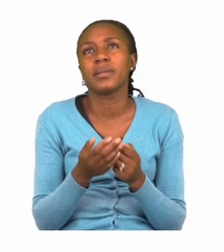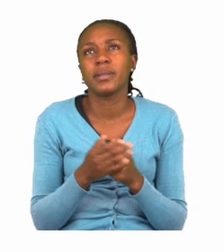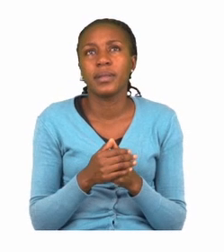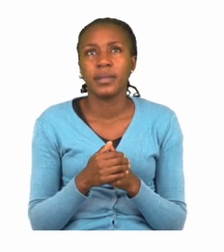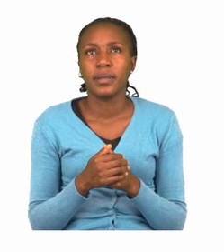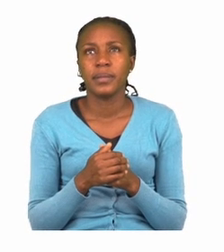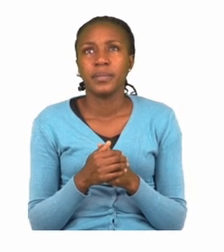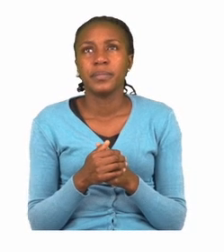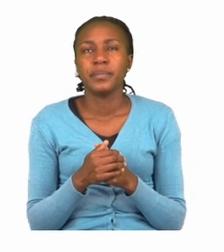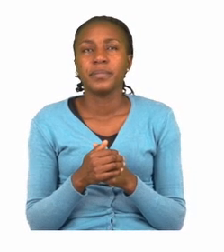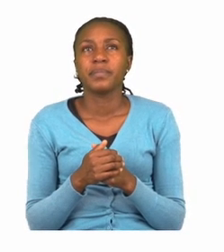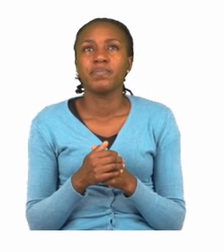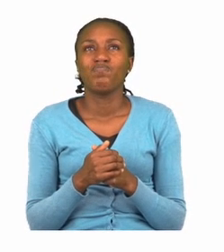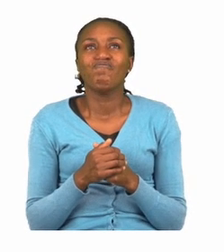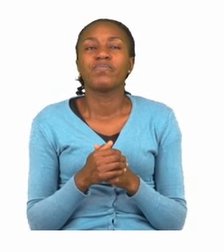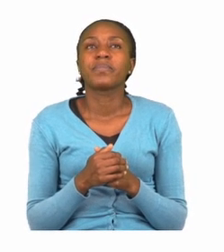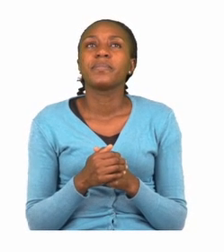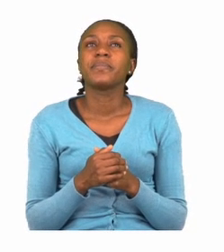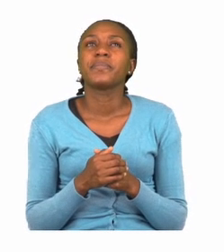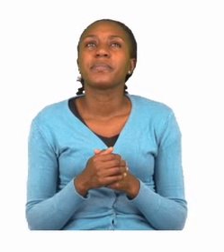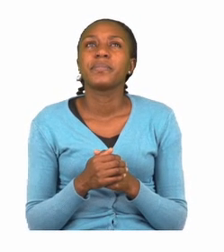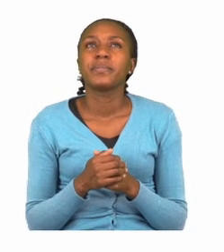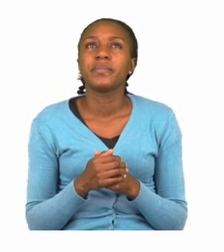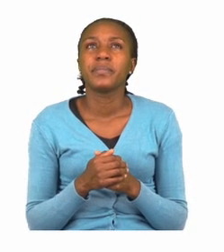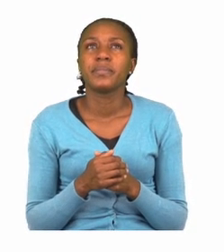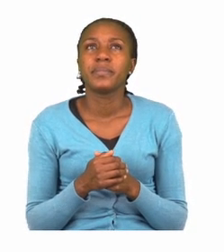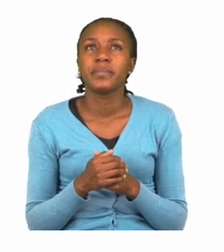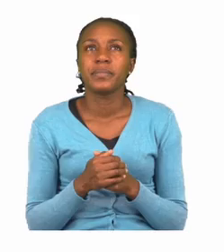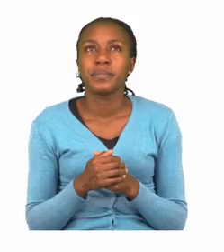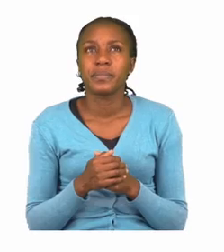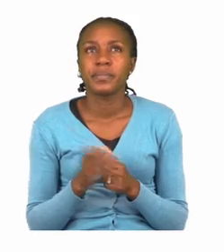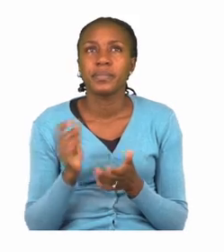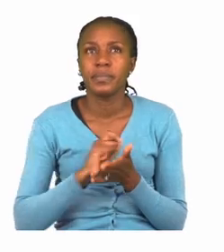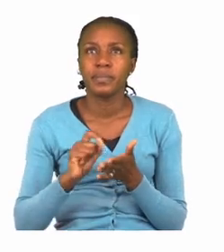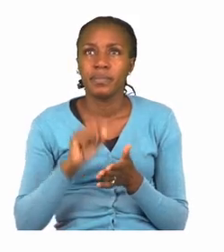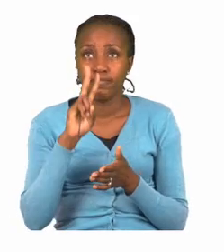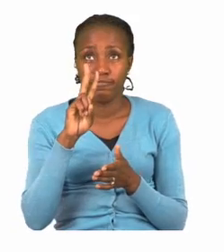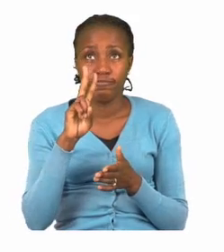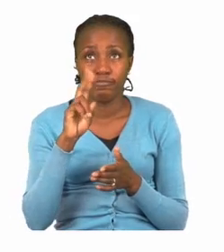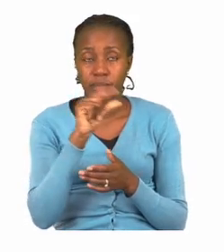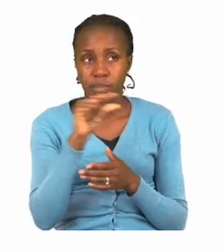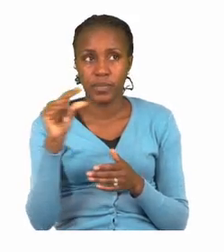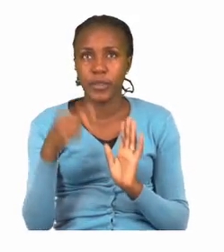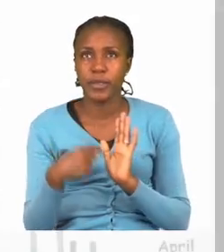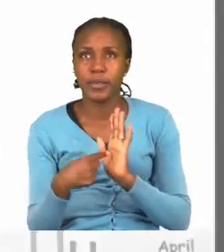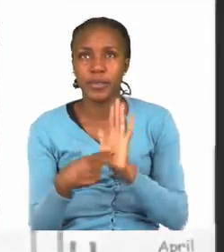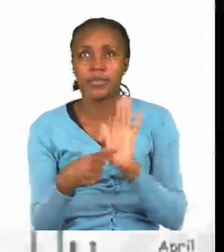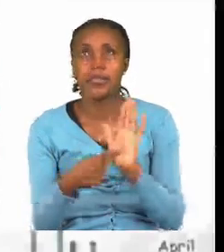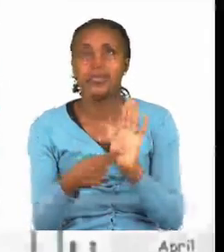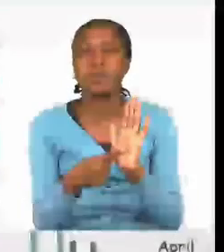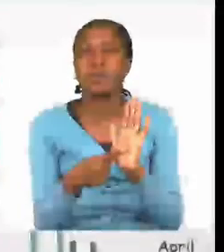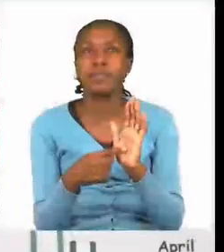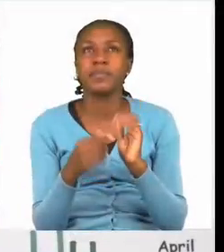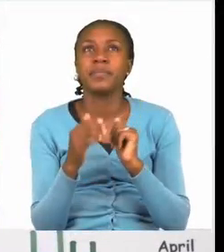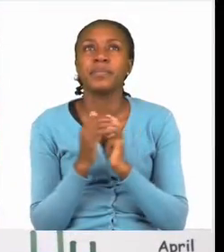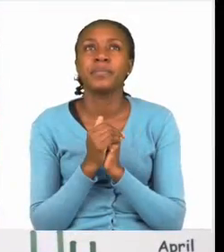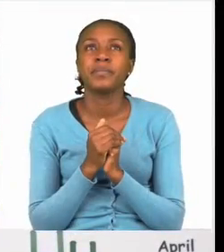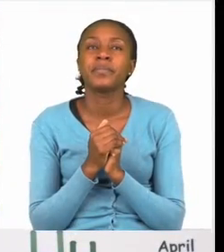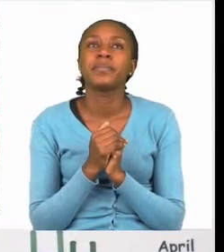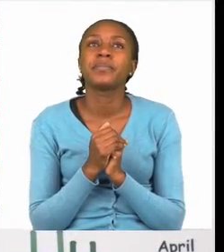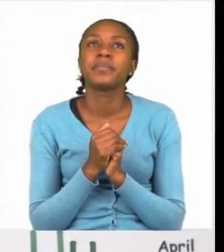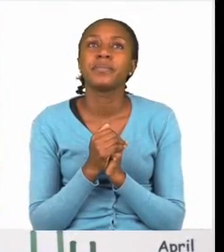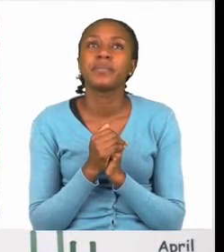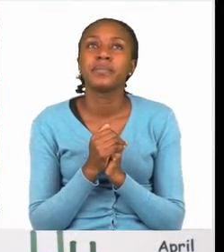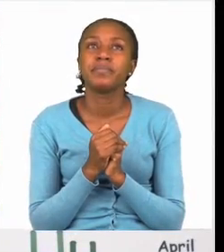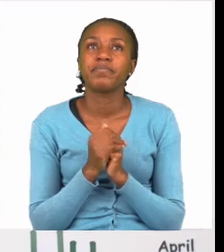word has. Right. Now I wrote 2 words on the board that I want us to do together.